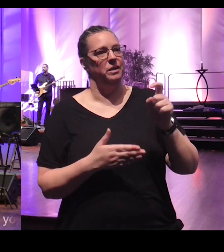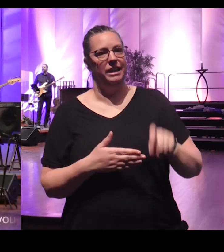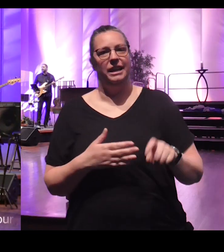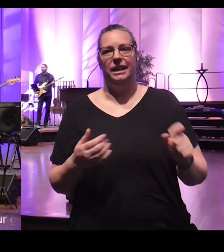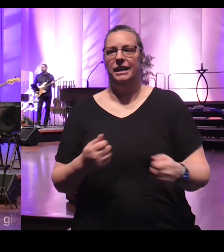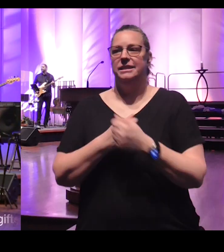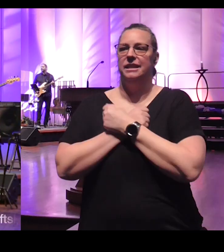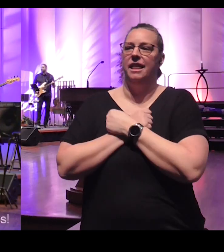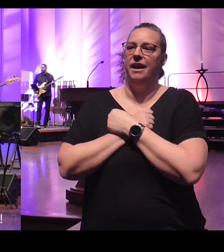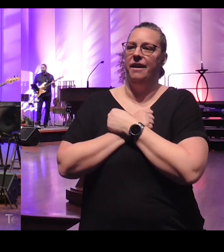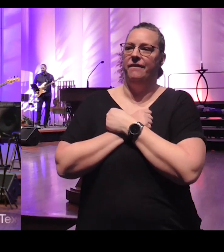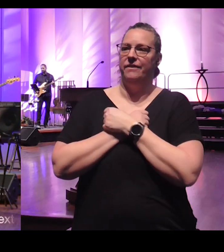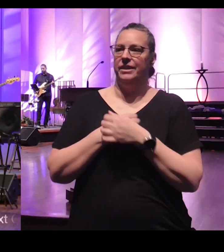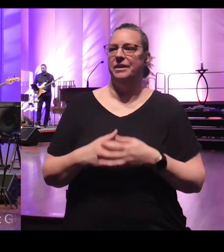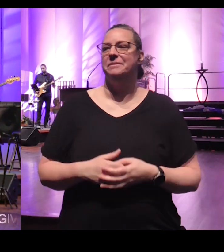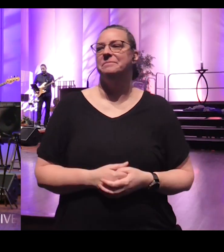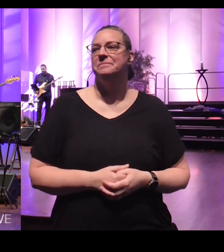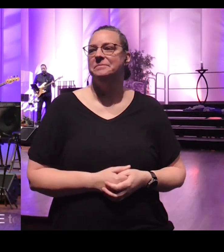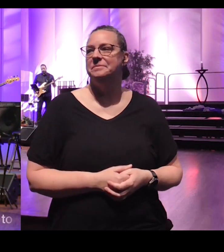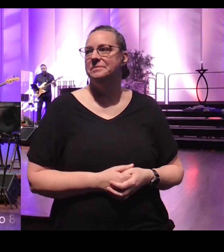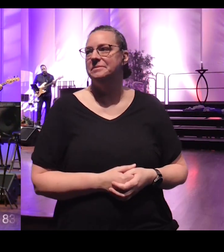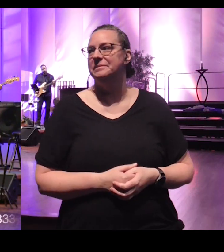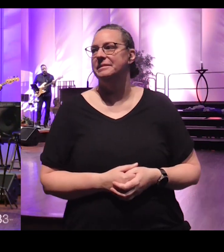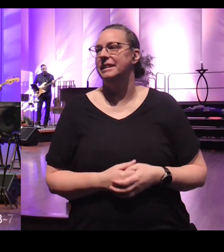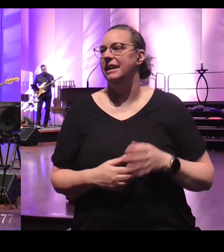All you need is love.